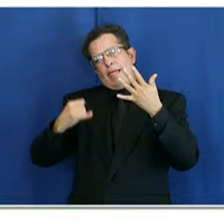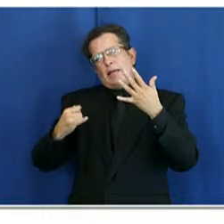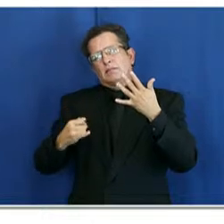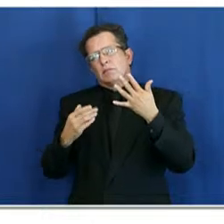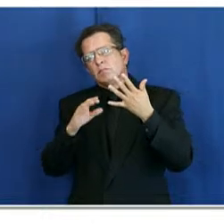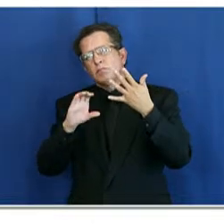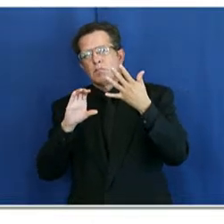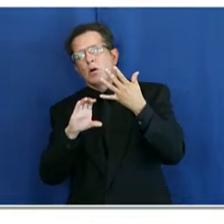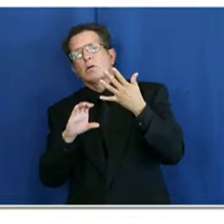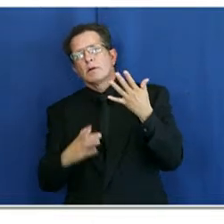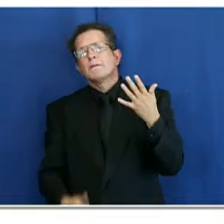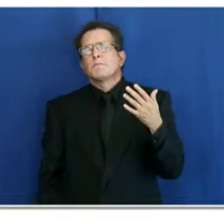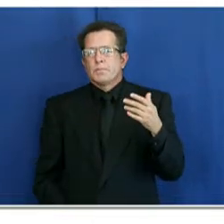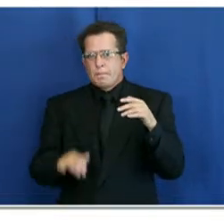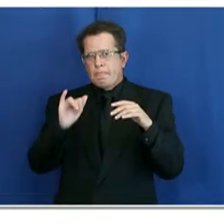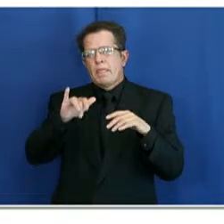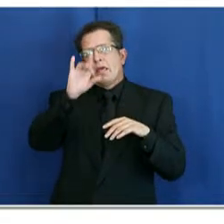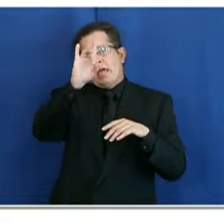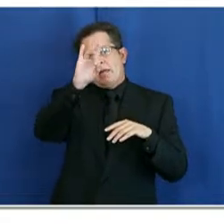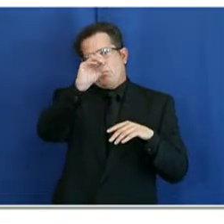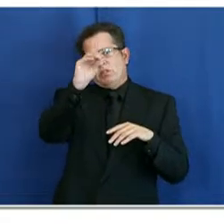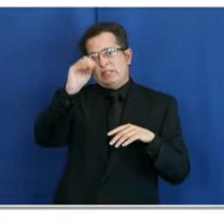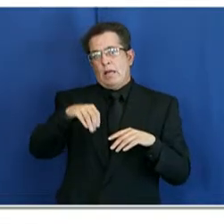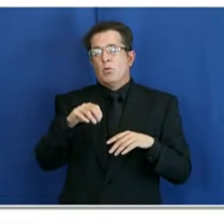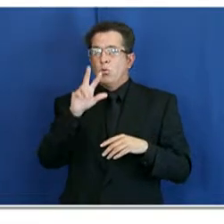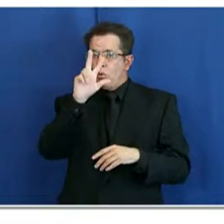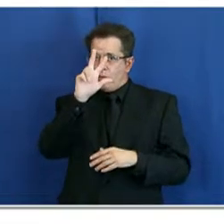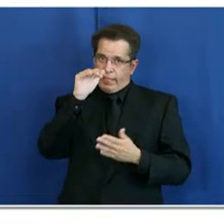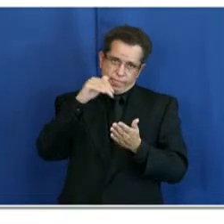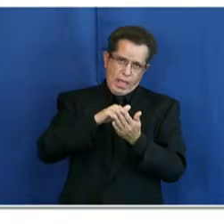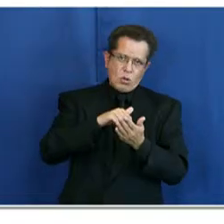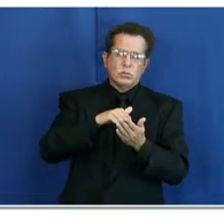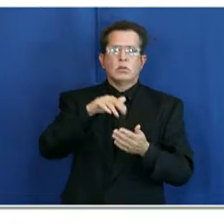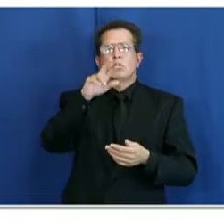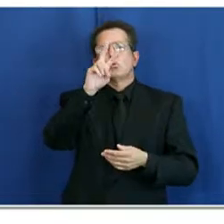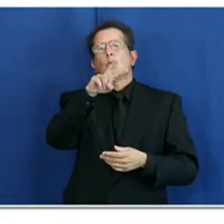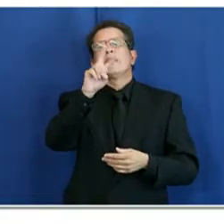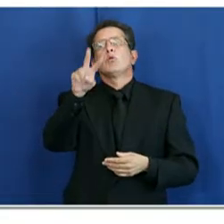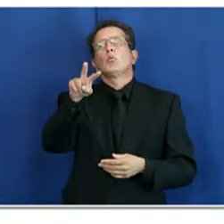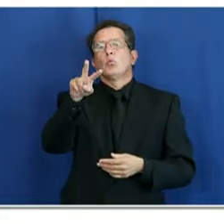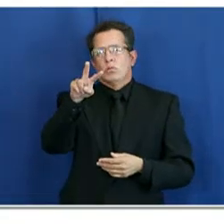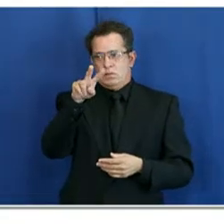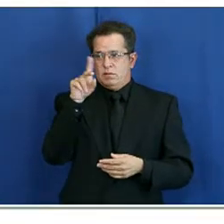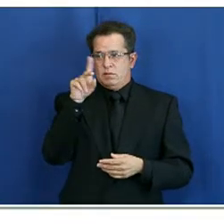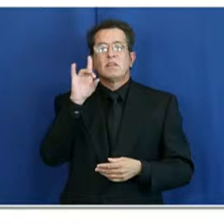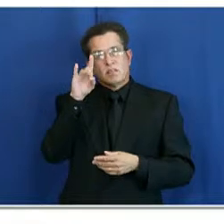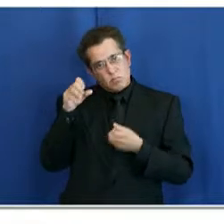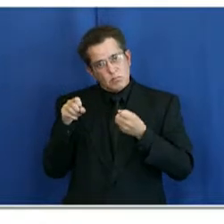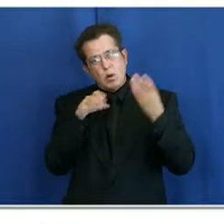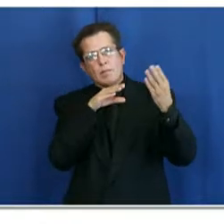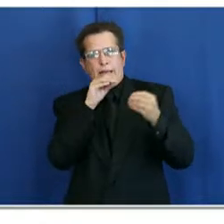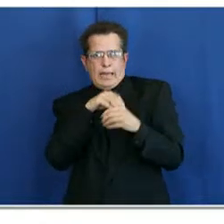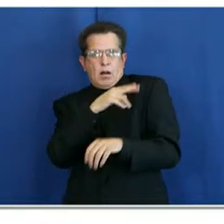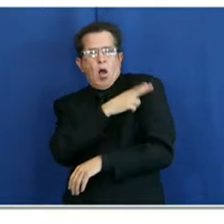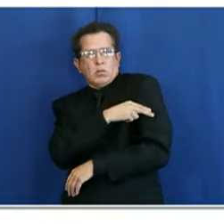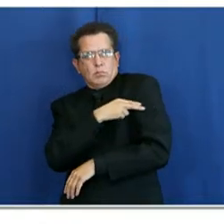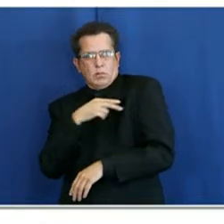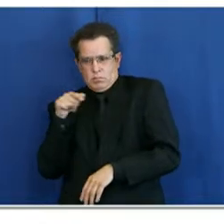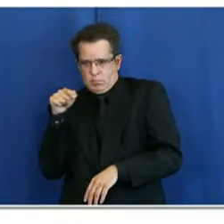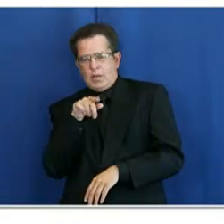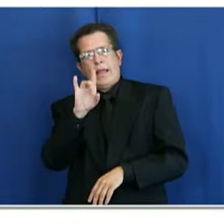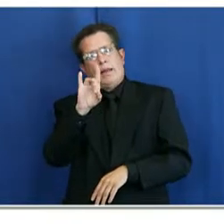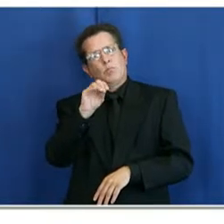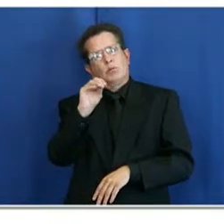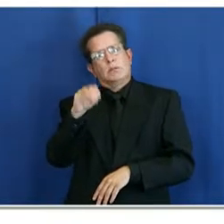identified. Now, 8% or 3,022 of the cases have been hospitalized, and of